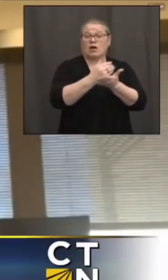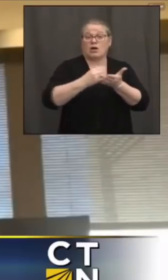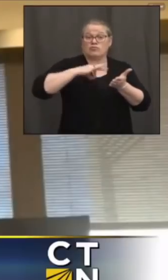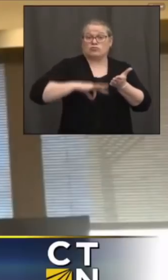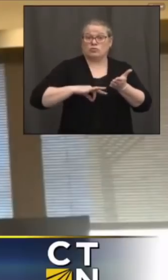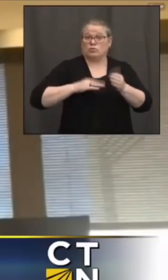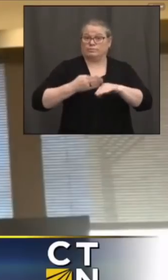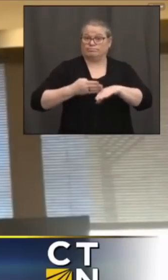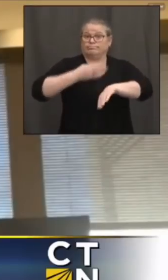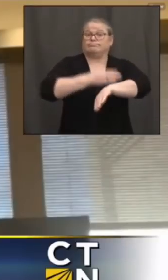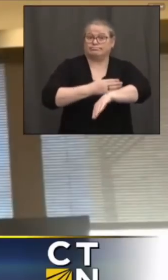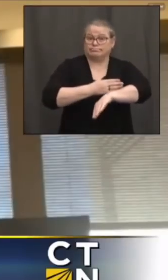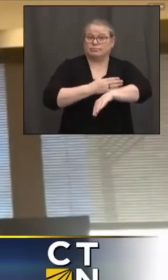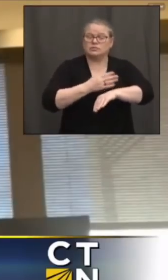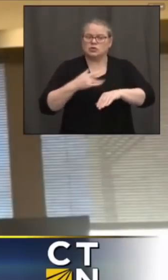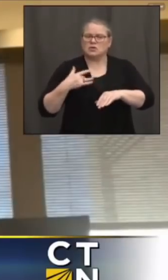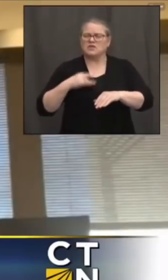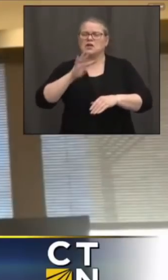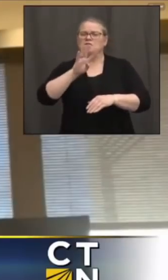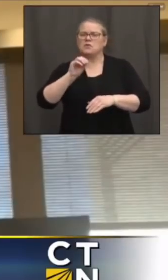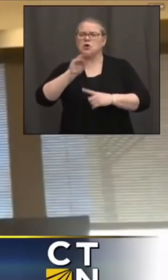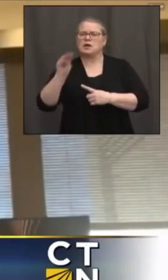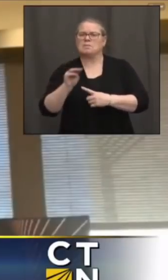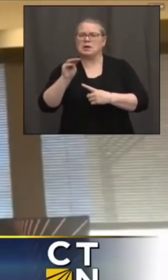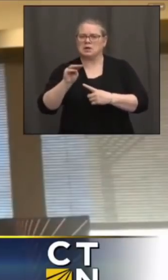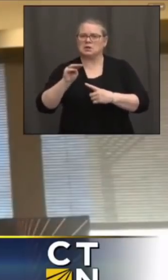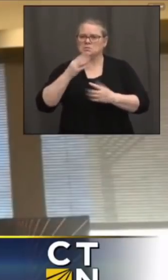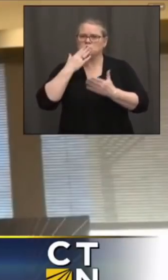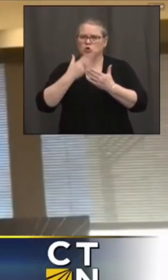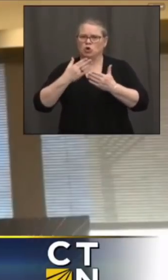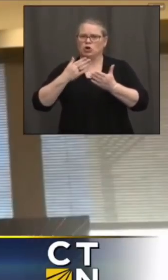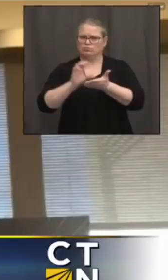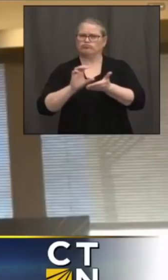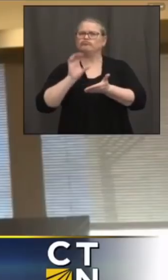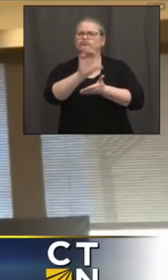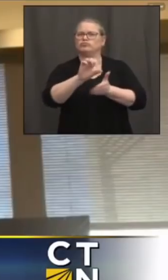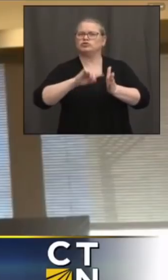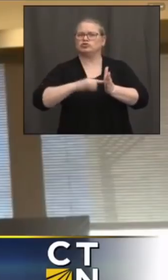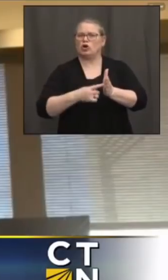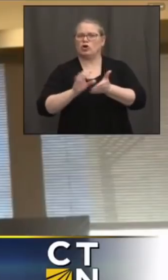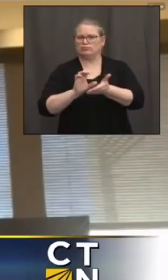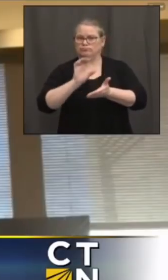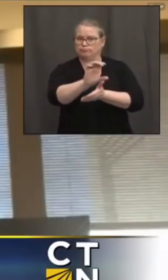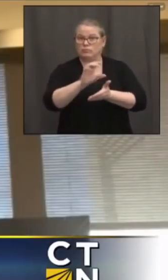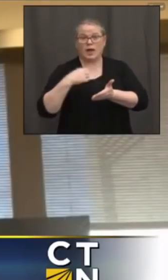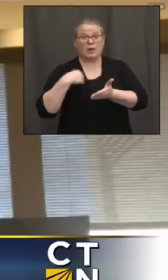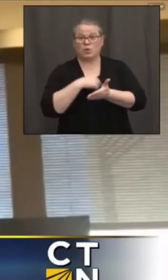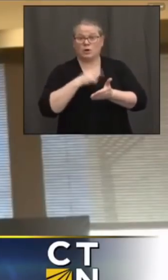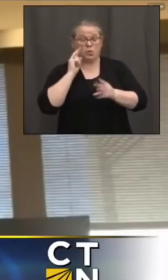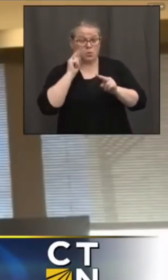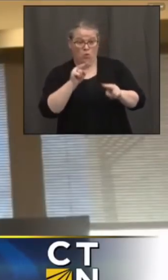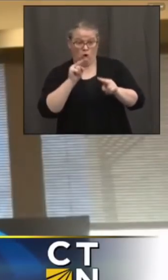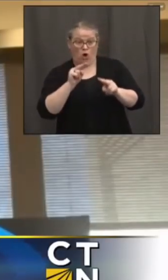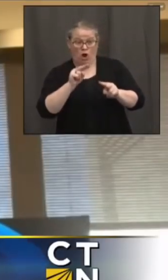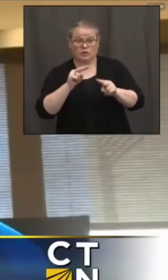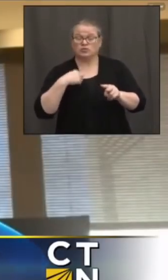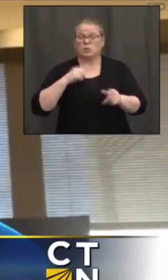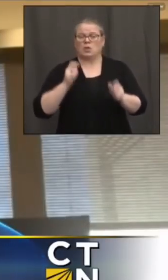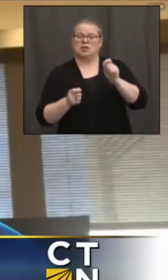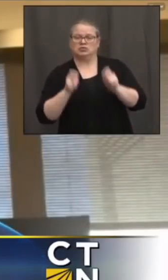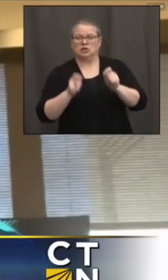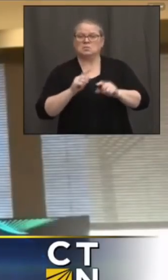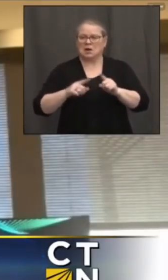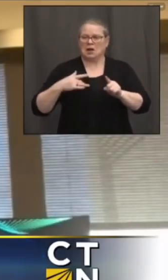starting point. And as we do every month, we will monitor what's happening with their projections on the ground, and we'll adjust accordingly. I think we're in a good